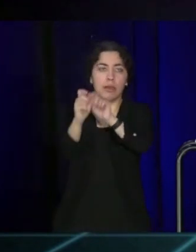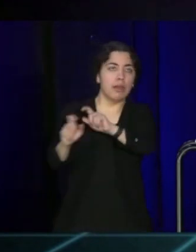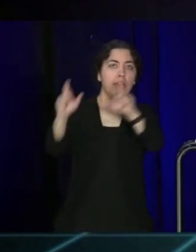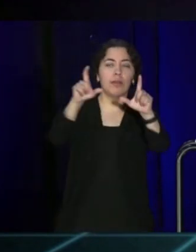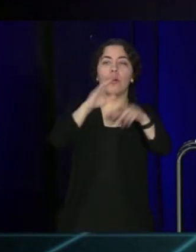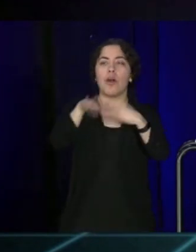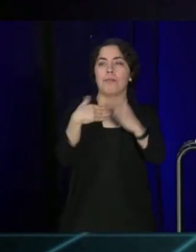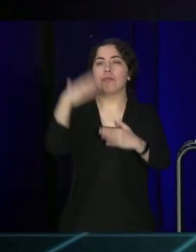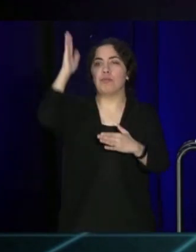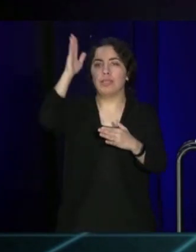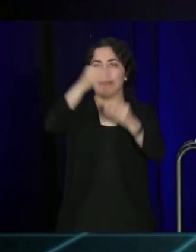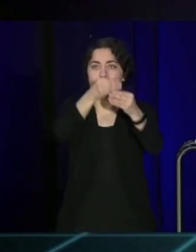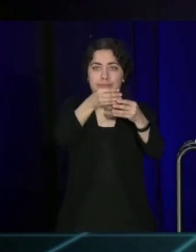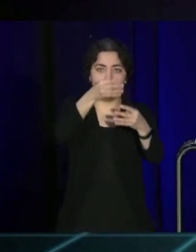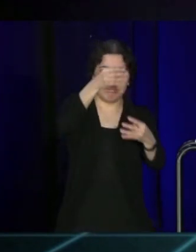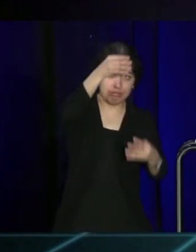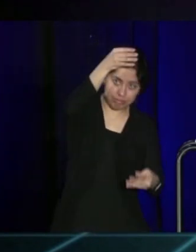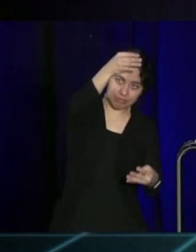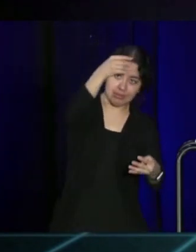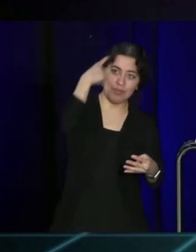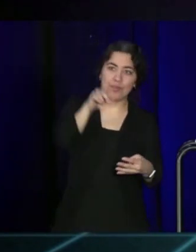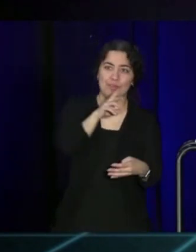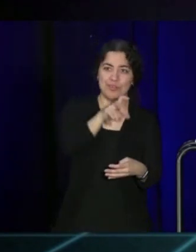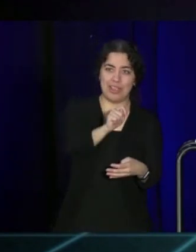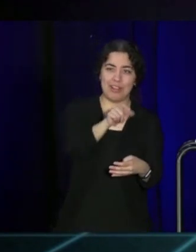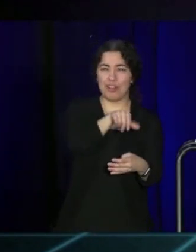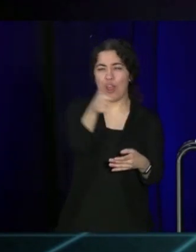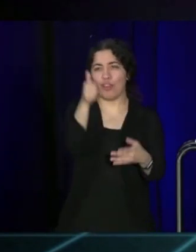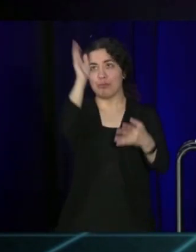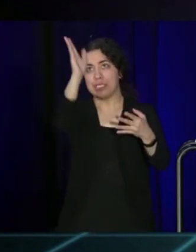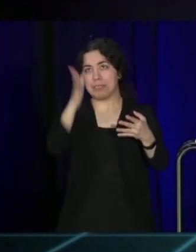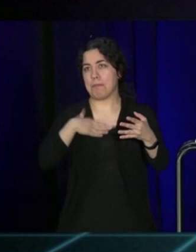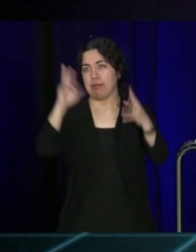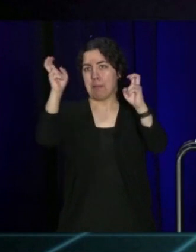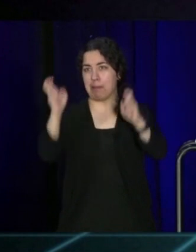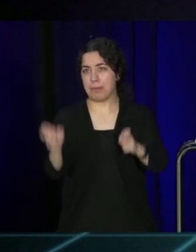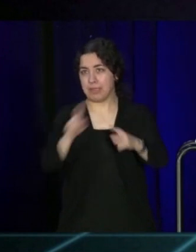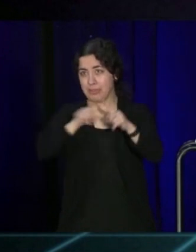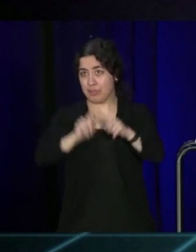performance, internals of React, and other stuff. It's really great